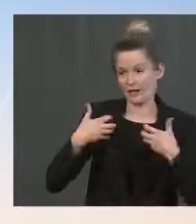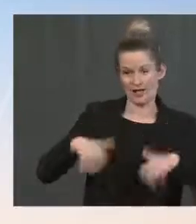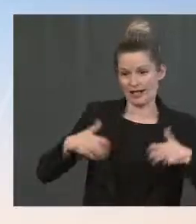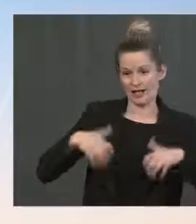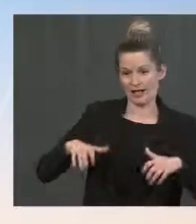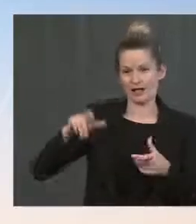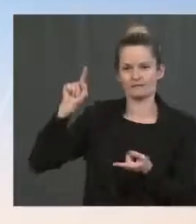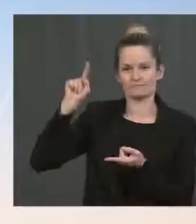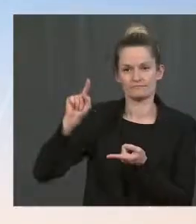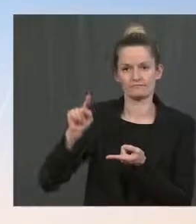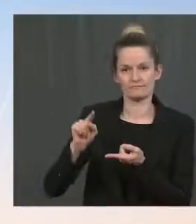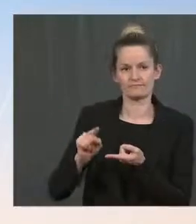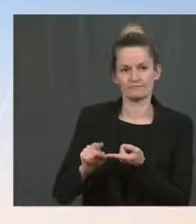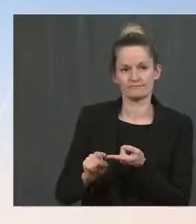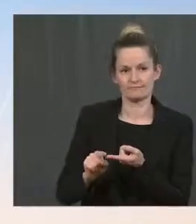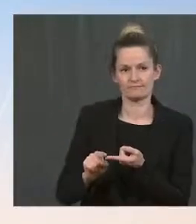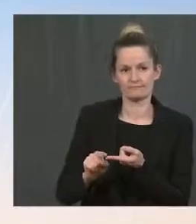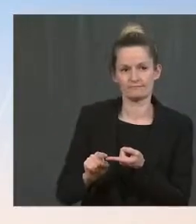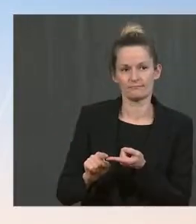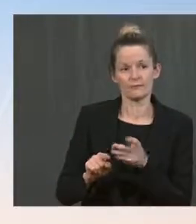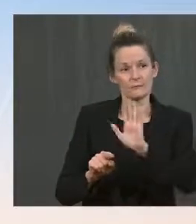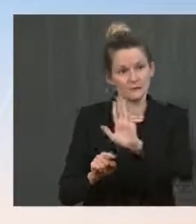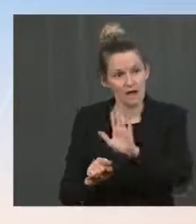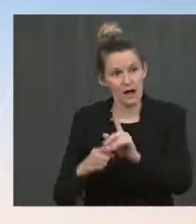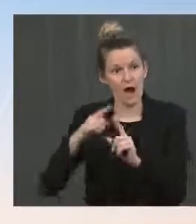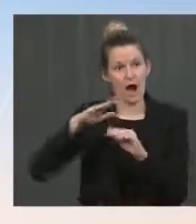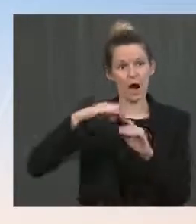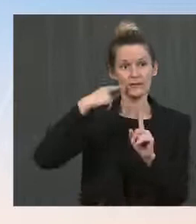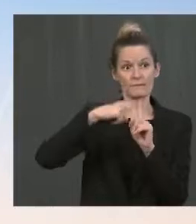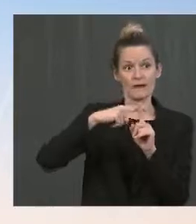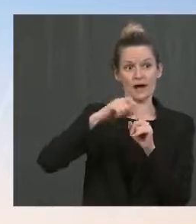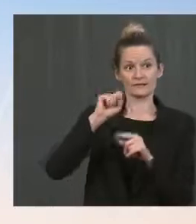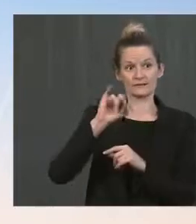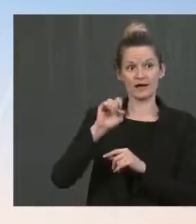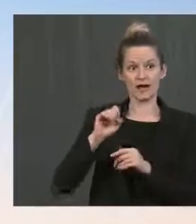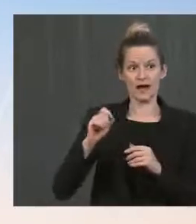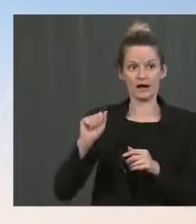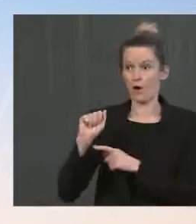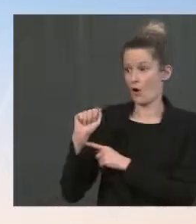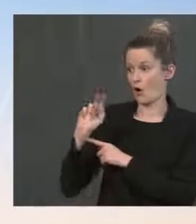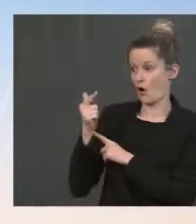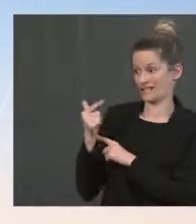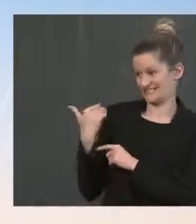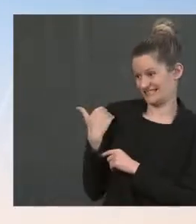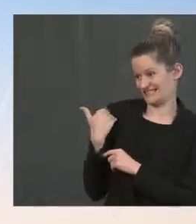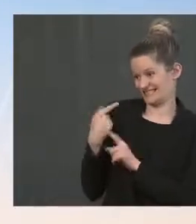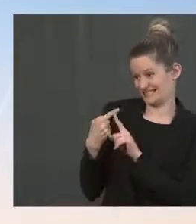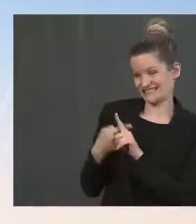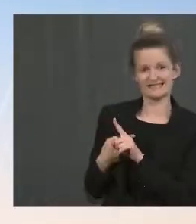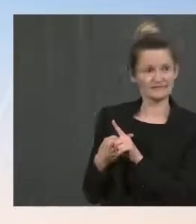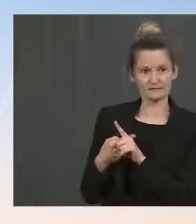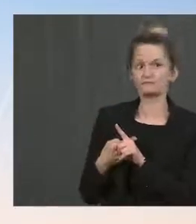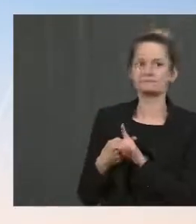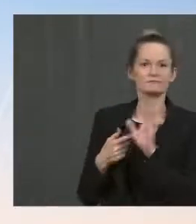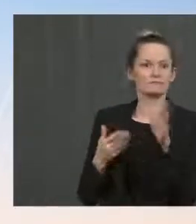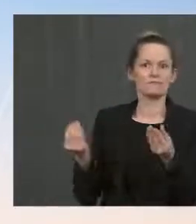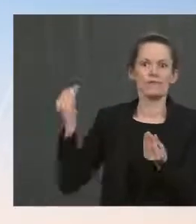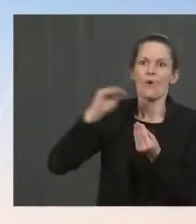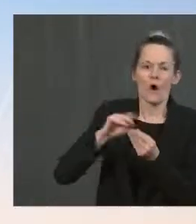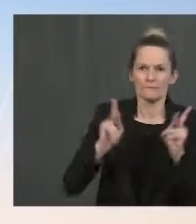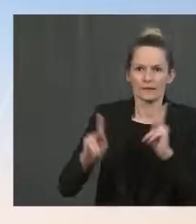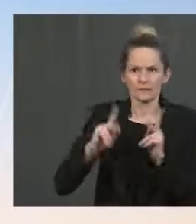which were significantly higher than July. And just lastly, following up on the trip yesterday, will any more New Jersey counties be added to that